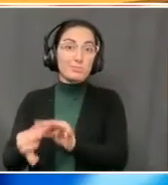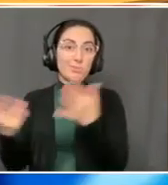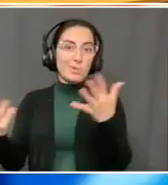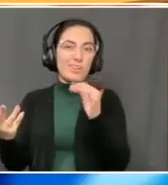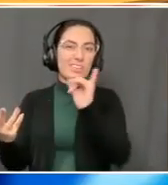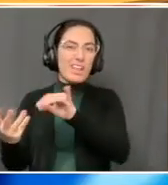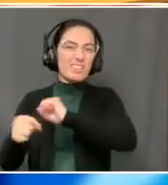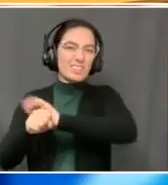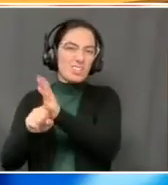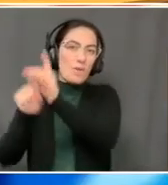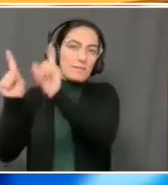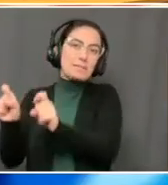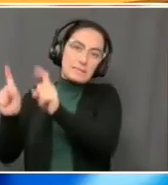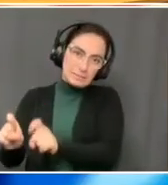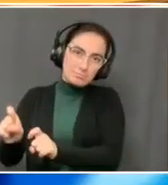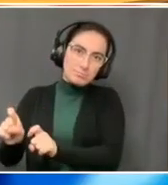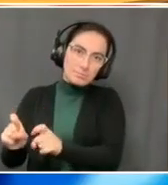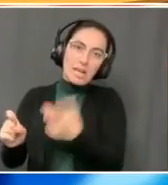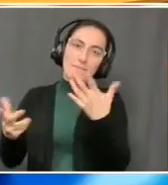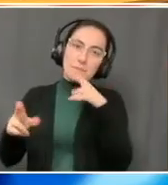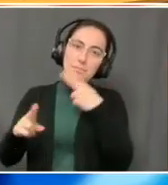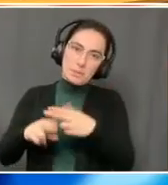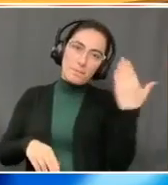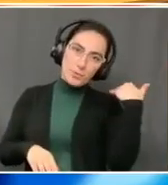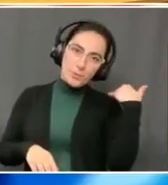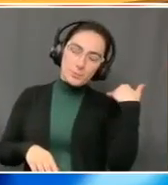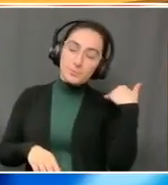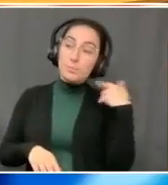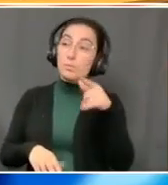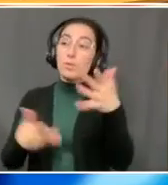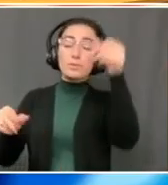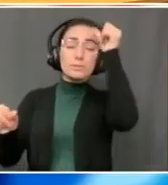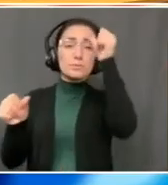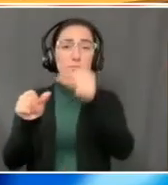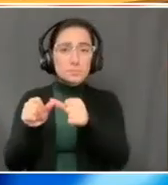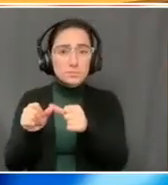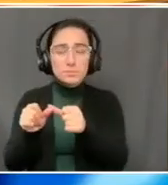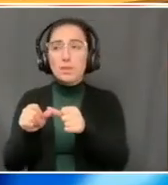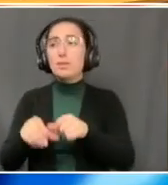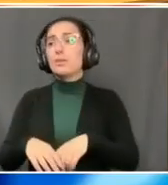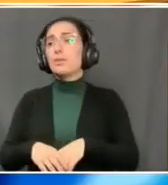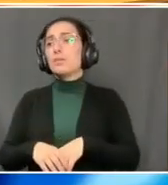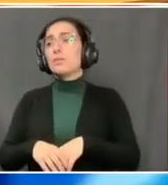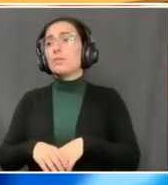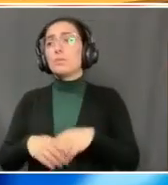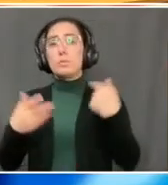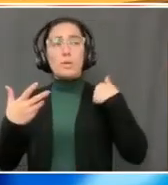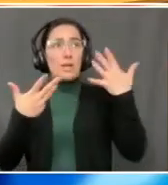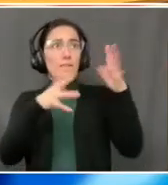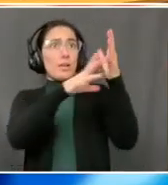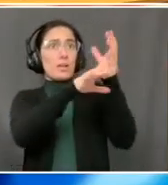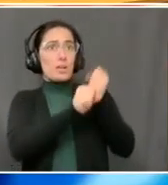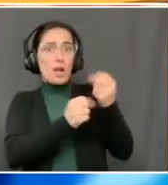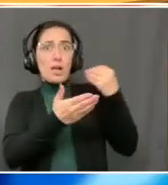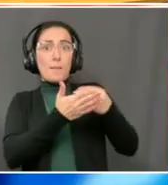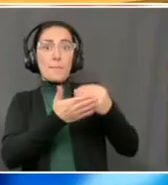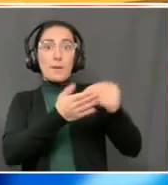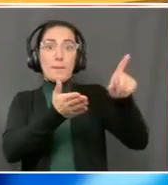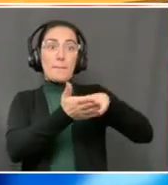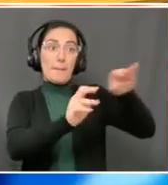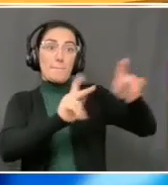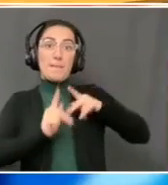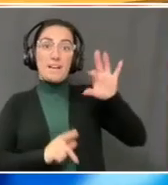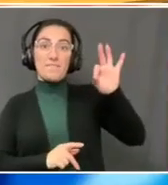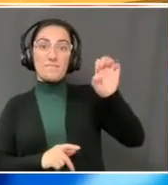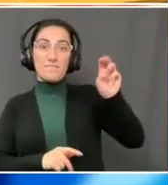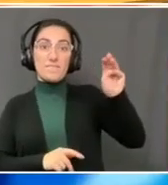COVID testing that I mentioned. You'll remember that we did receive a substantial reimbursement from FEMA to cover